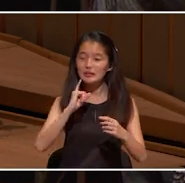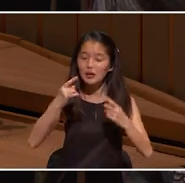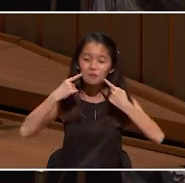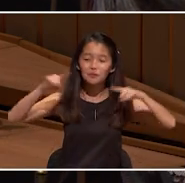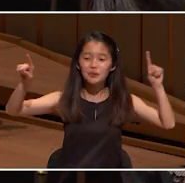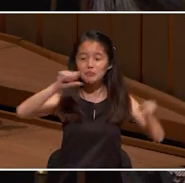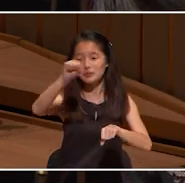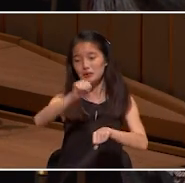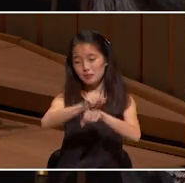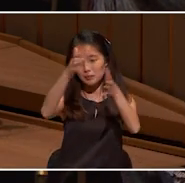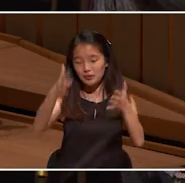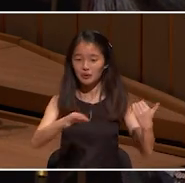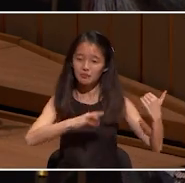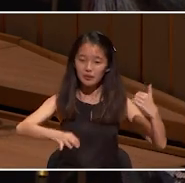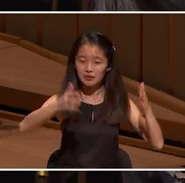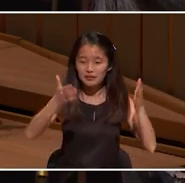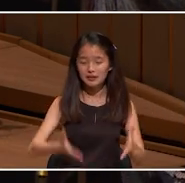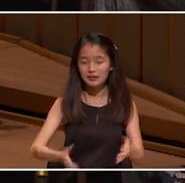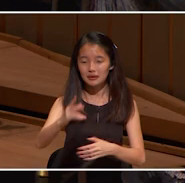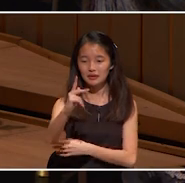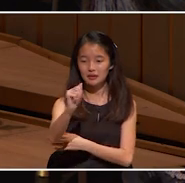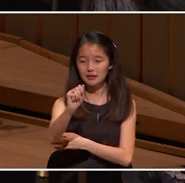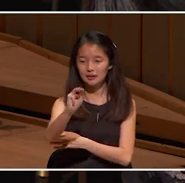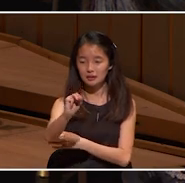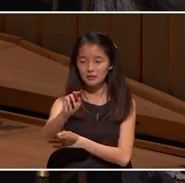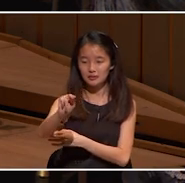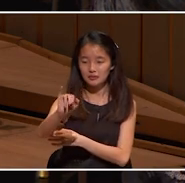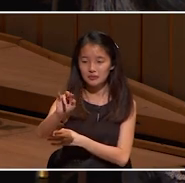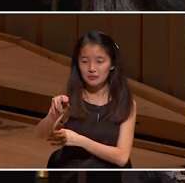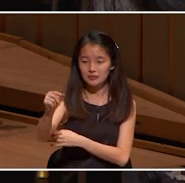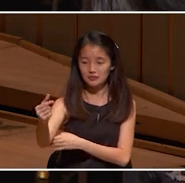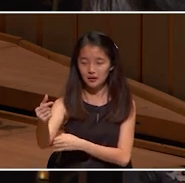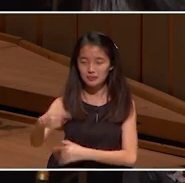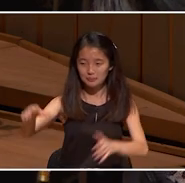Singaporean violinist Kam Ning. Would you please put your hands together to welcome Ms. Kam Ning.